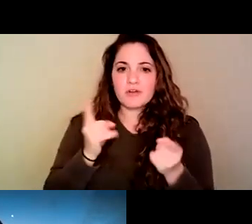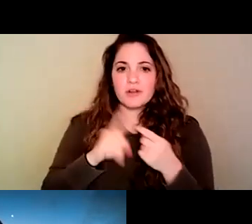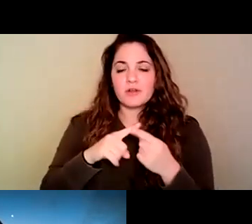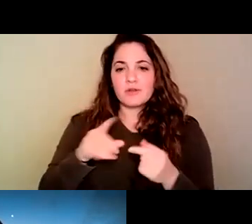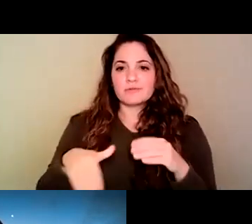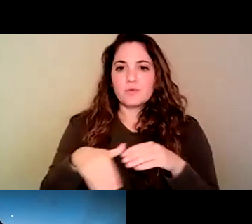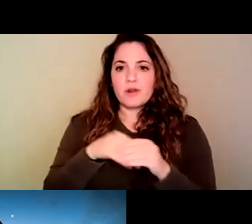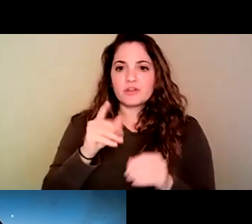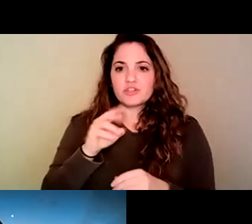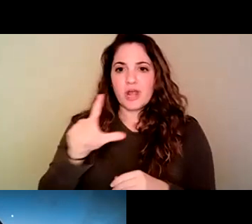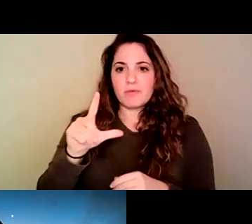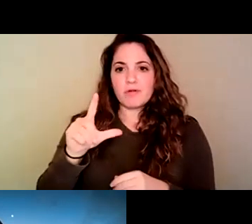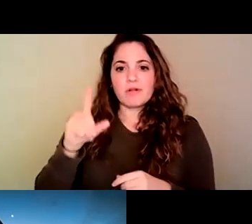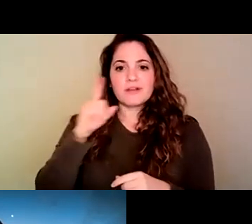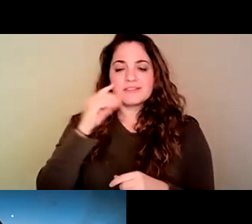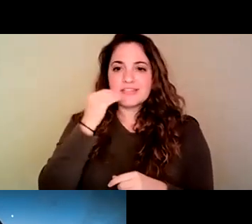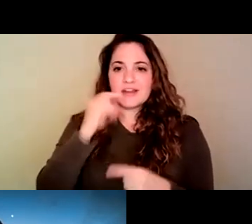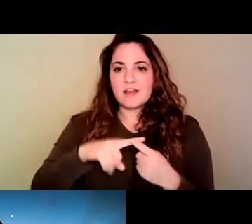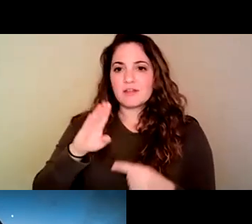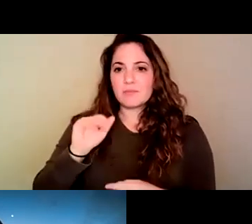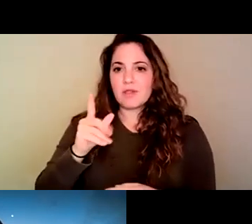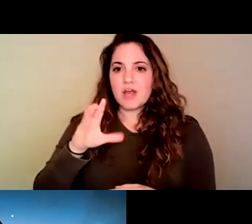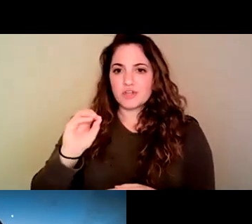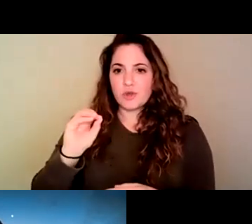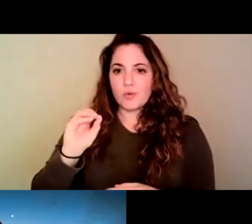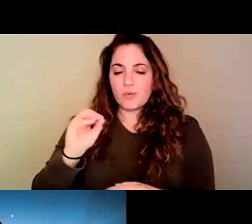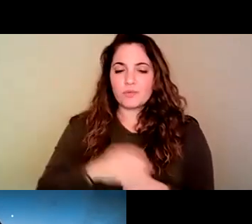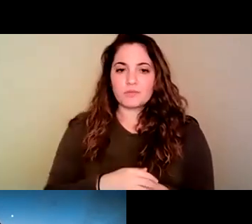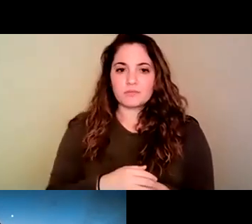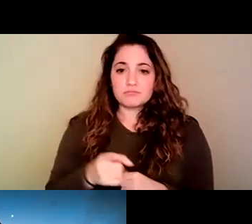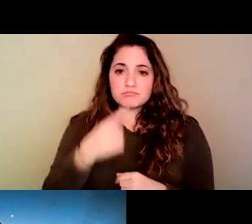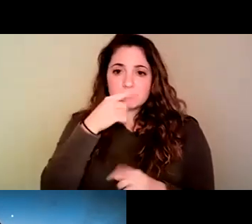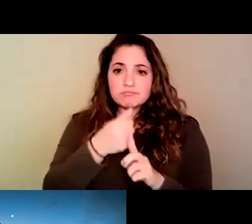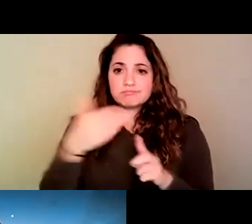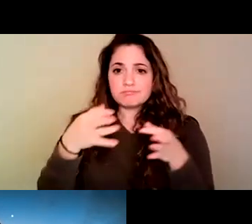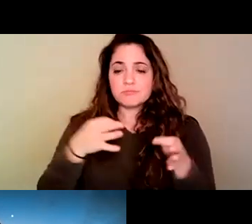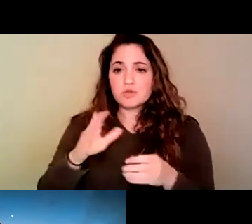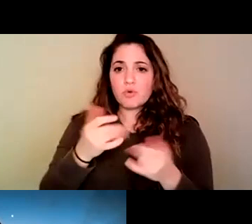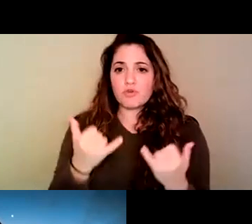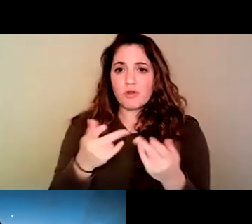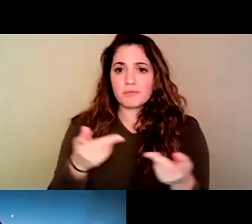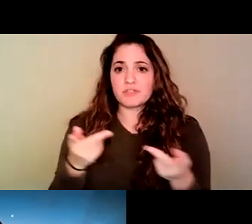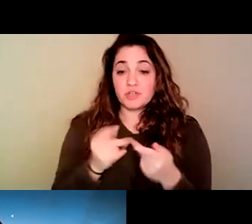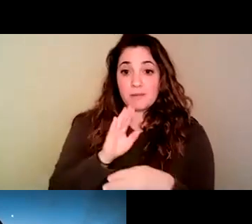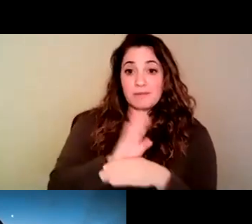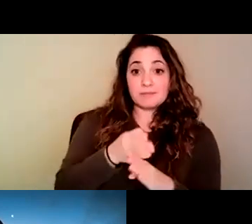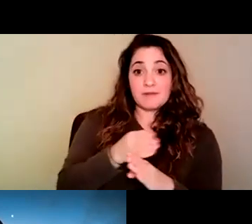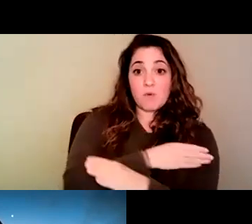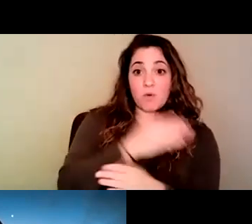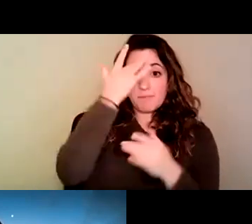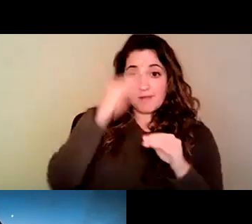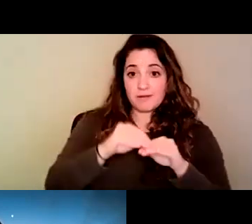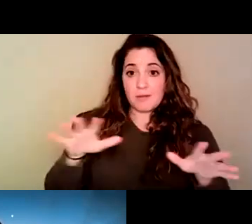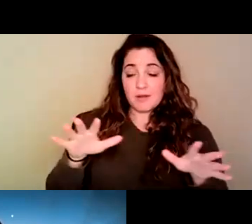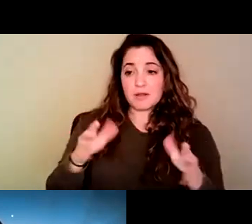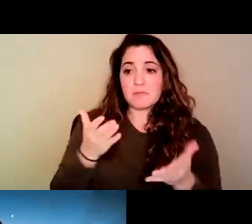Group Dining at the Bellagio. Harvey, could you tell us about your current position and how business was before the pandemic, and maybe a